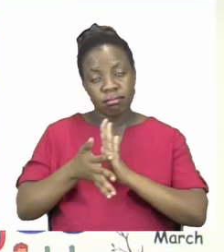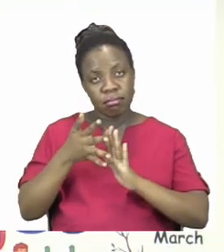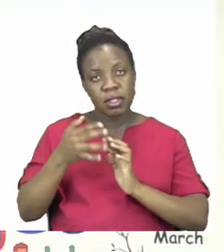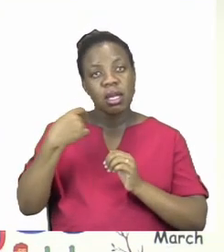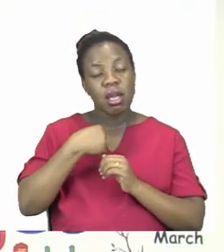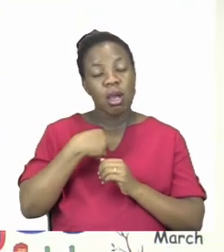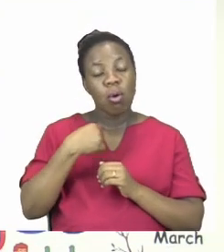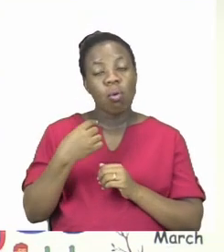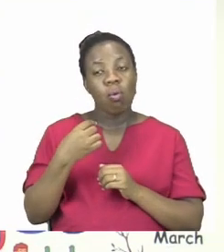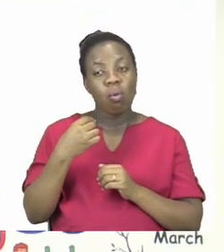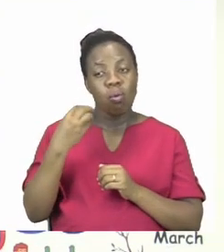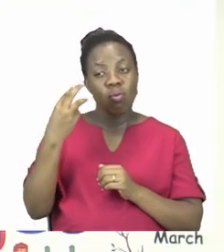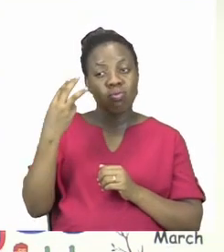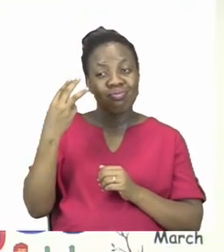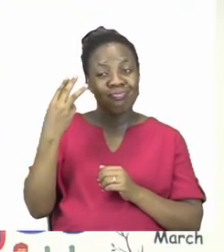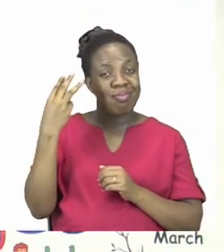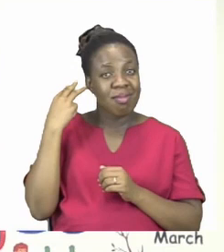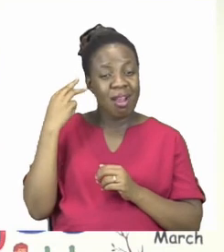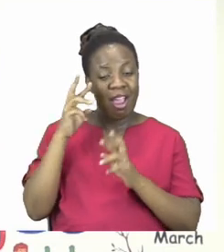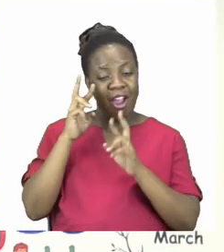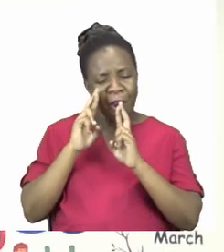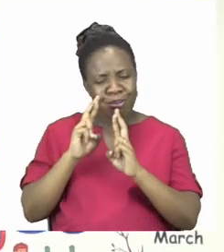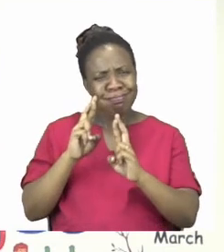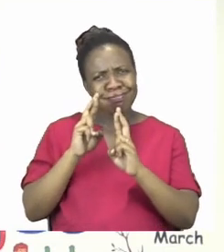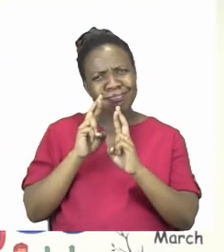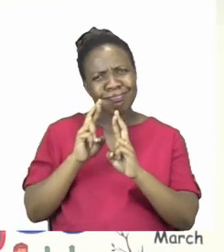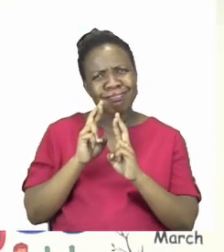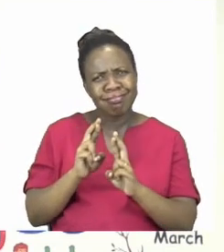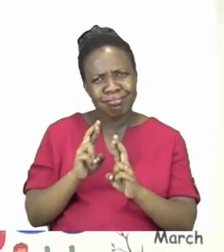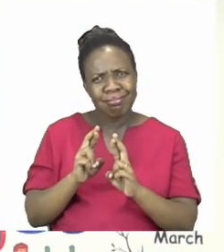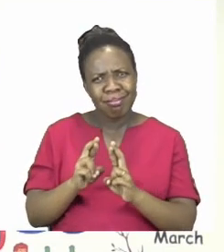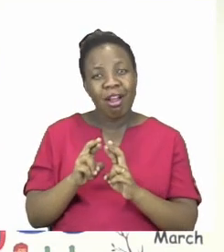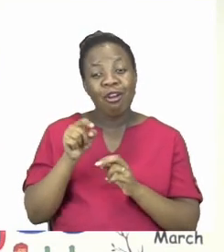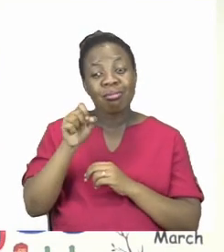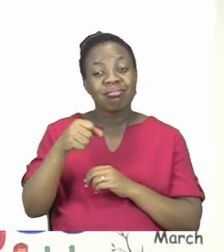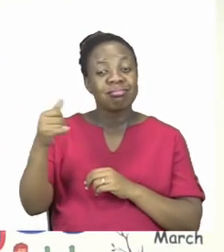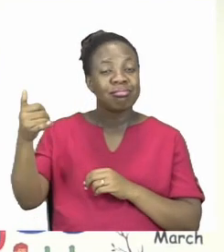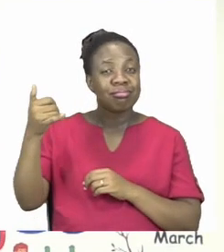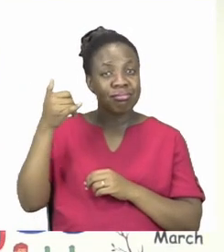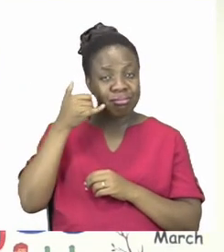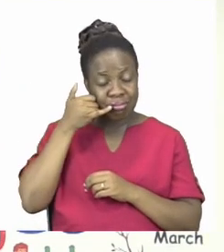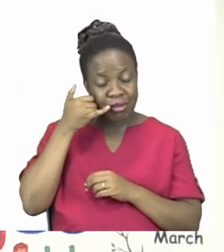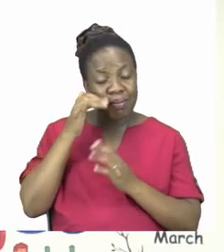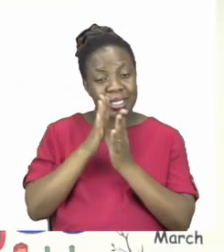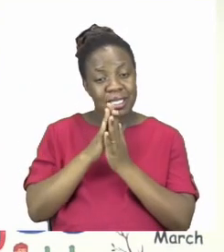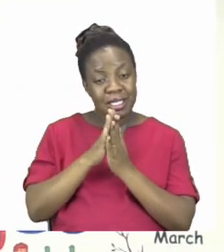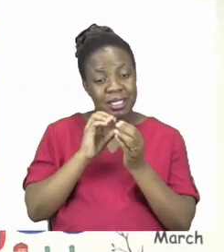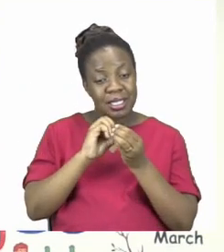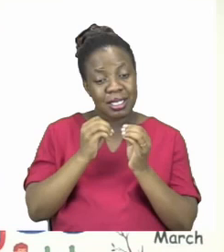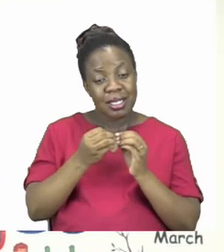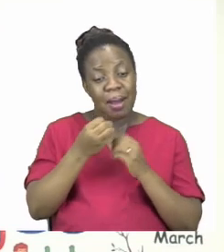call. So take your time, boys and girls. Go back to the rules with each word that you have done. Don't forget to add